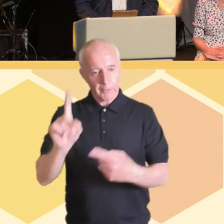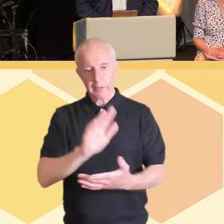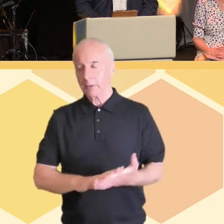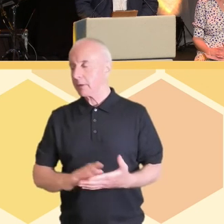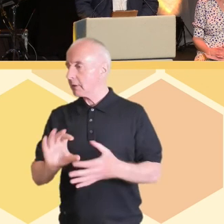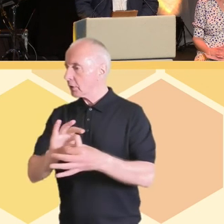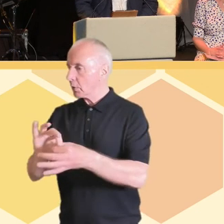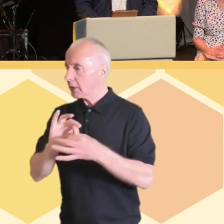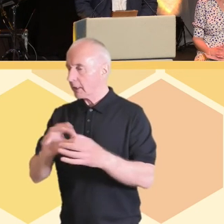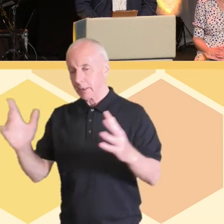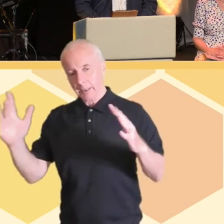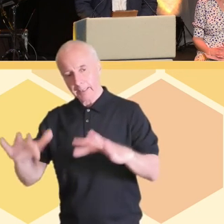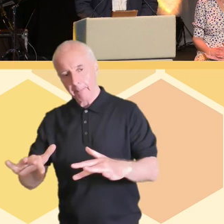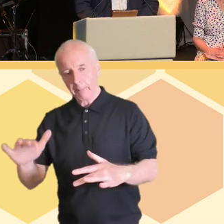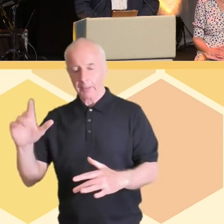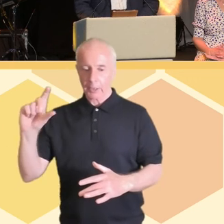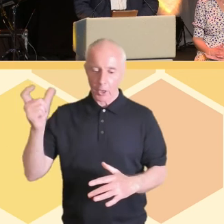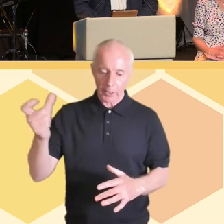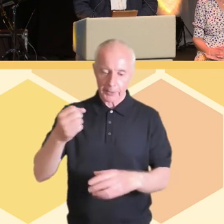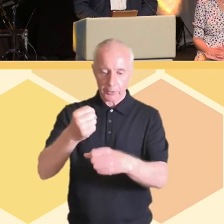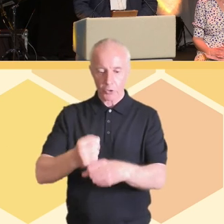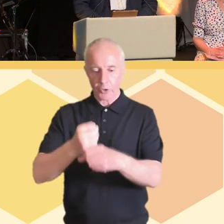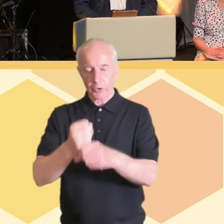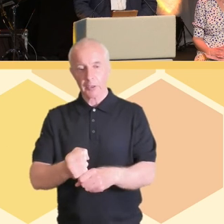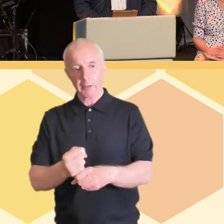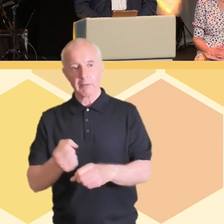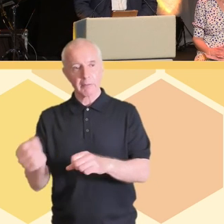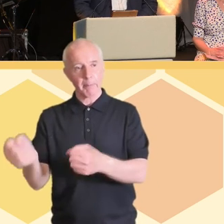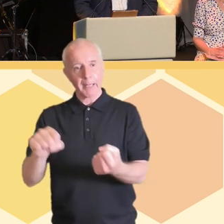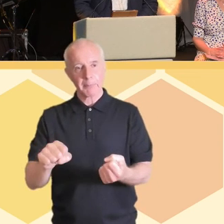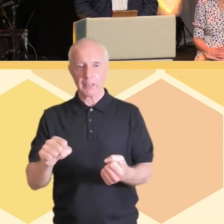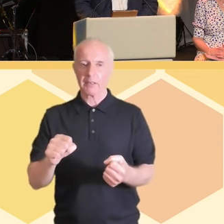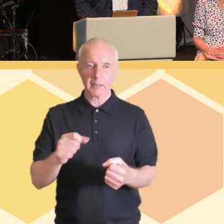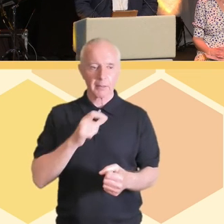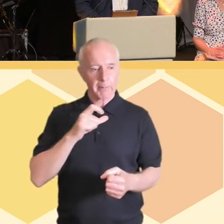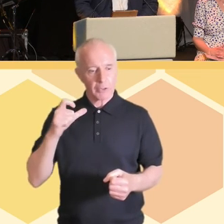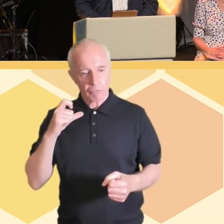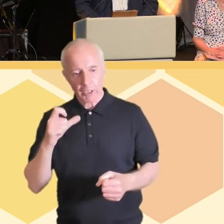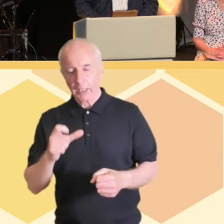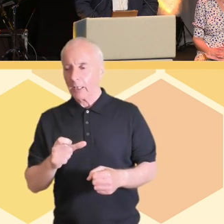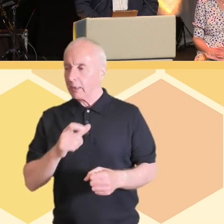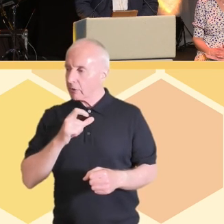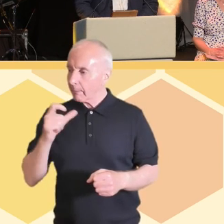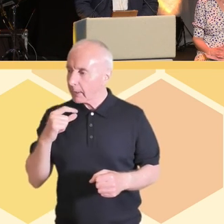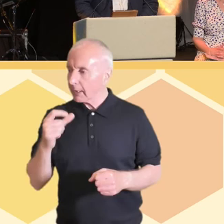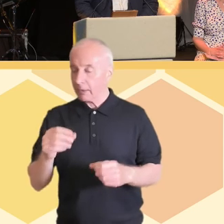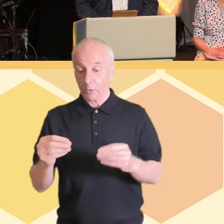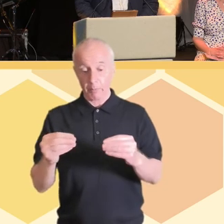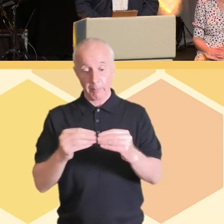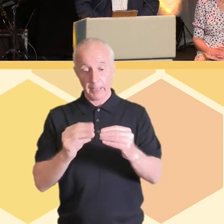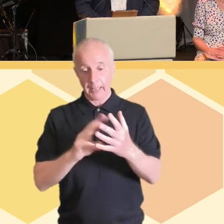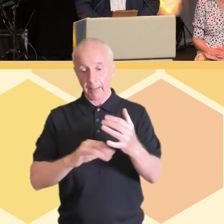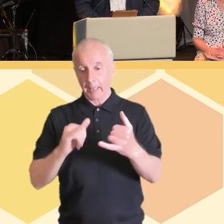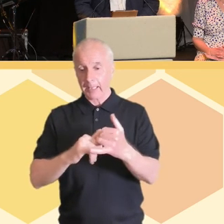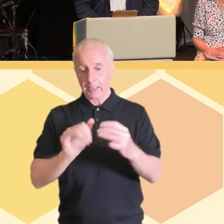colleges, churches, the Order for Baptist Ministry, to chaplains, and with BMS World Mission.